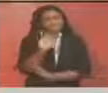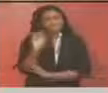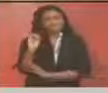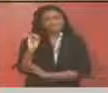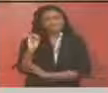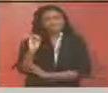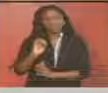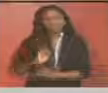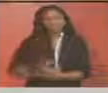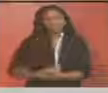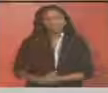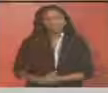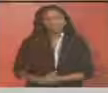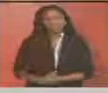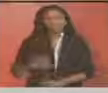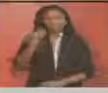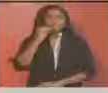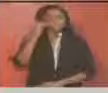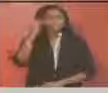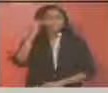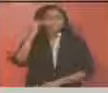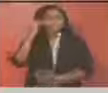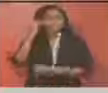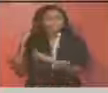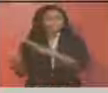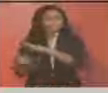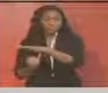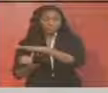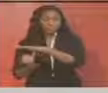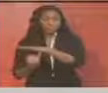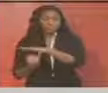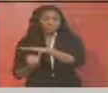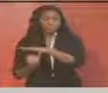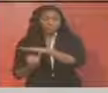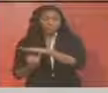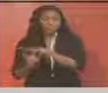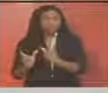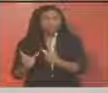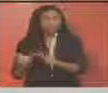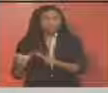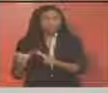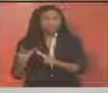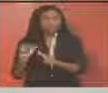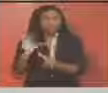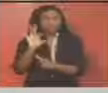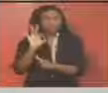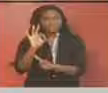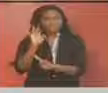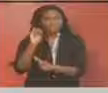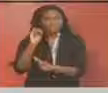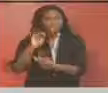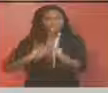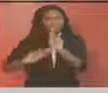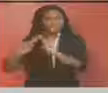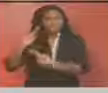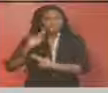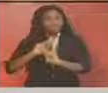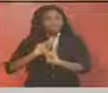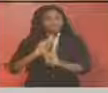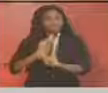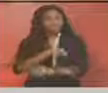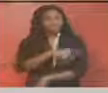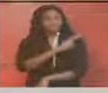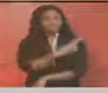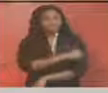point. In home isolation, we went up a little bit to total persons in home isolation 90, those in state quarantine